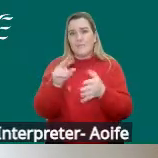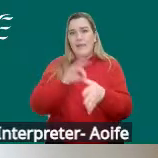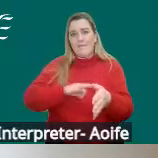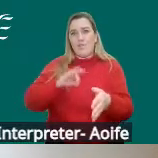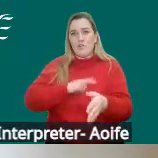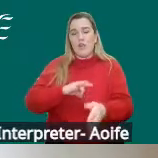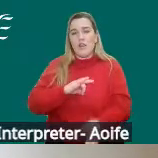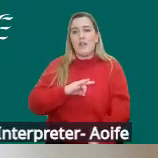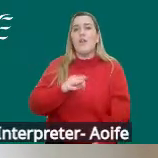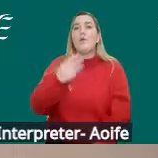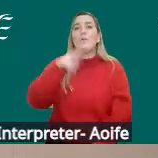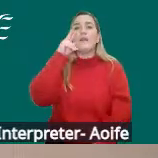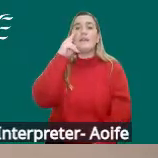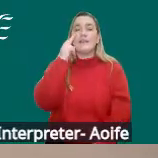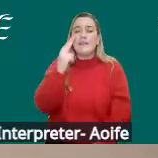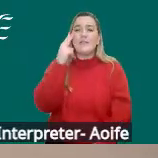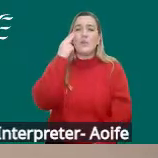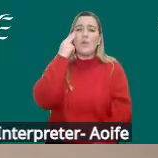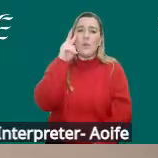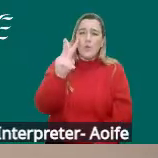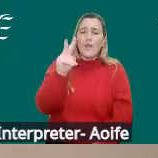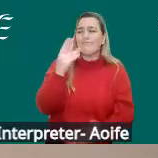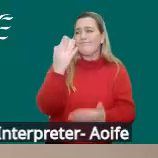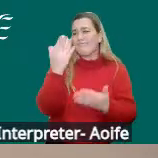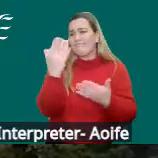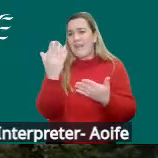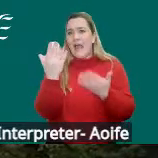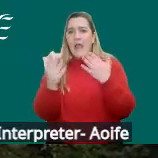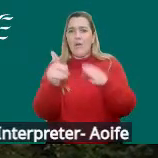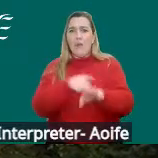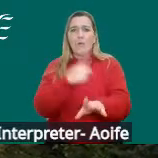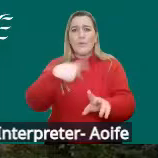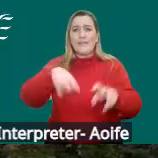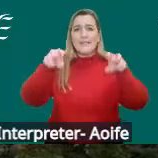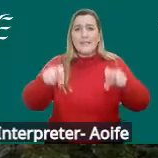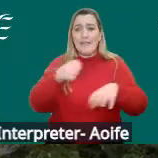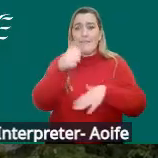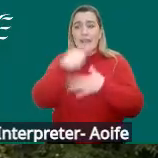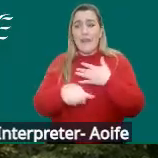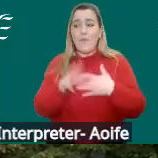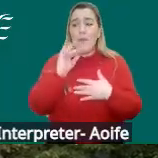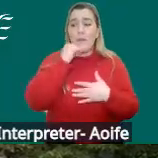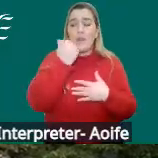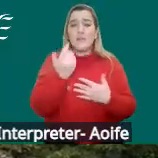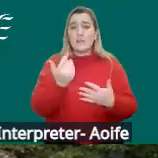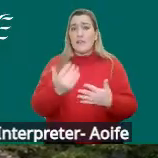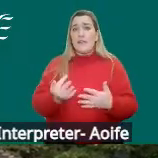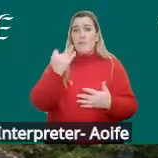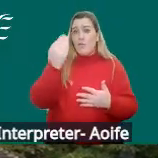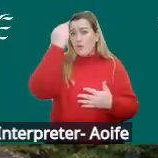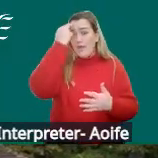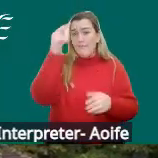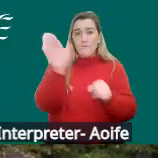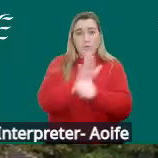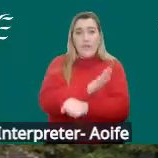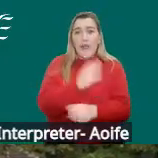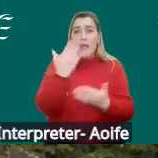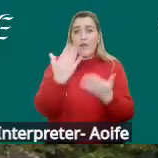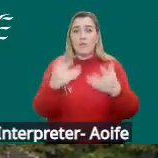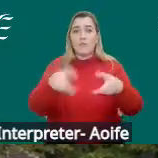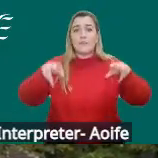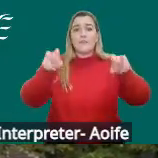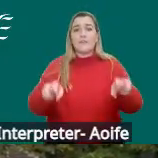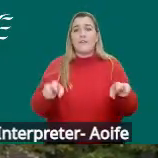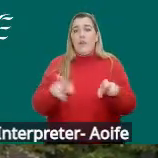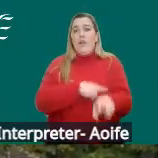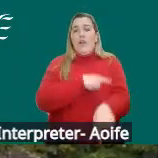look at breaking up the time we spend sitting over the day with some movement, as we now understand better how sitting for too long can be harmful